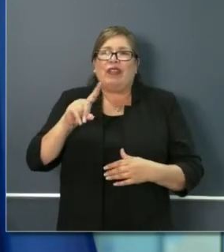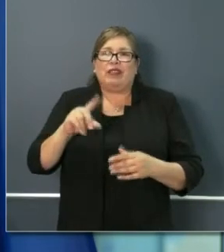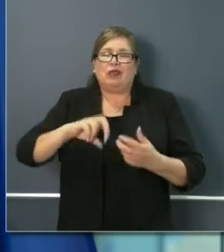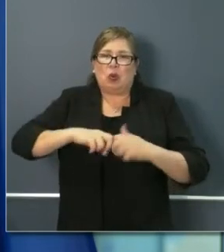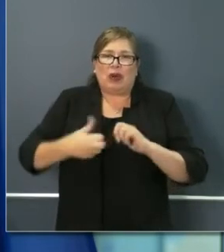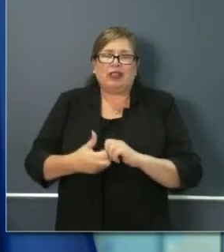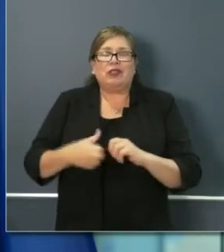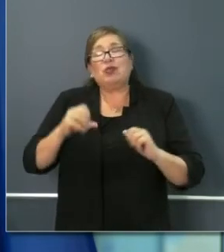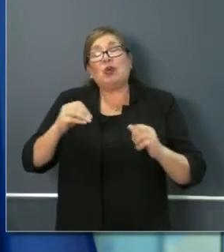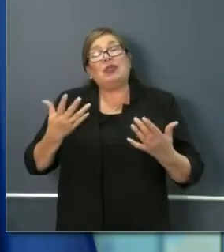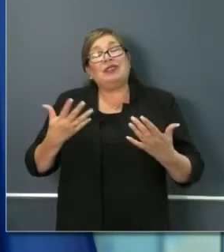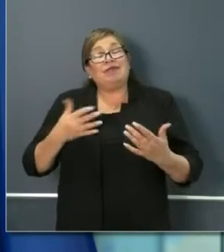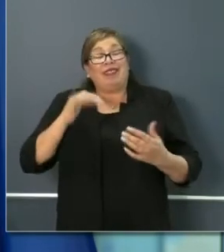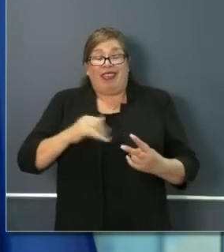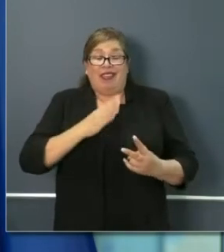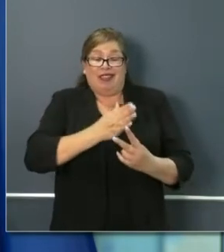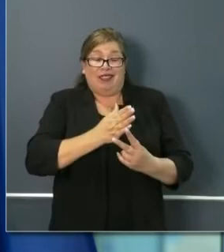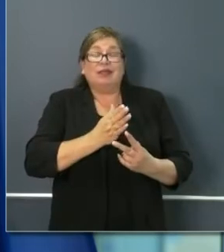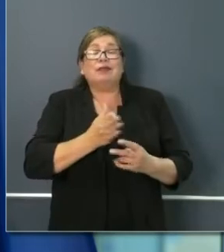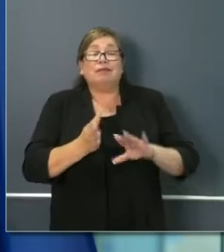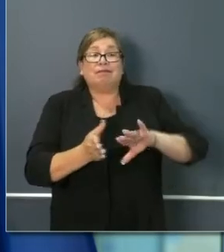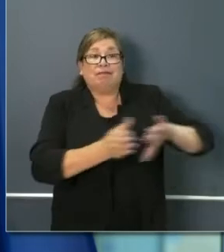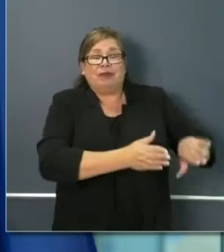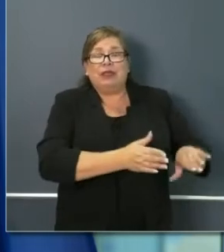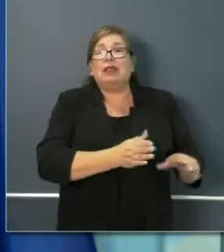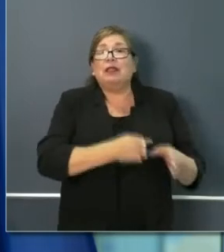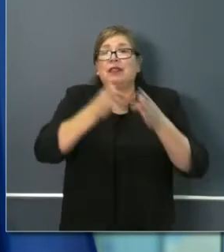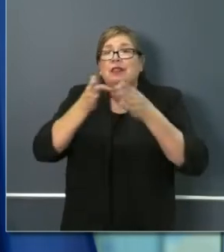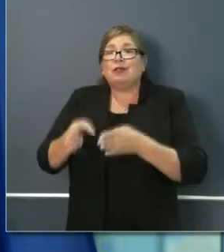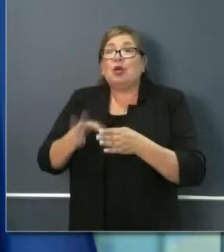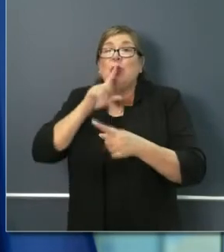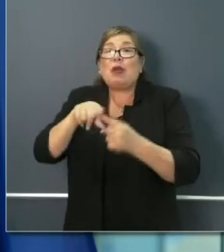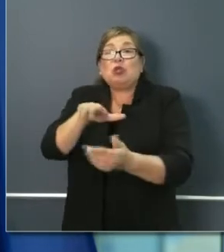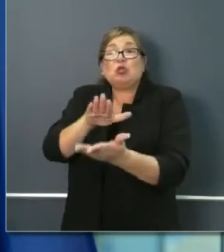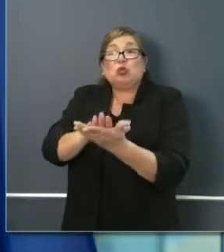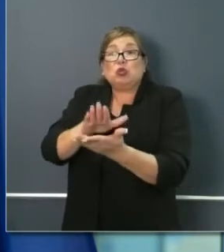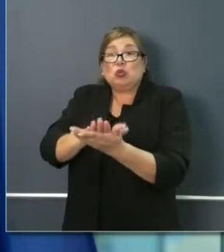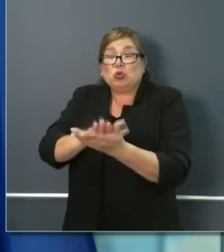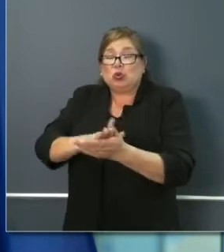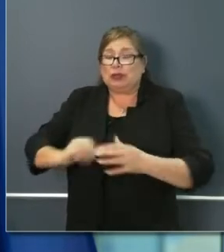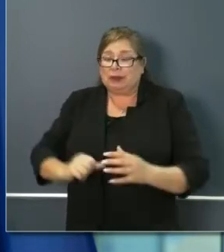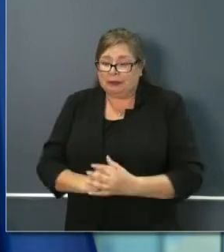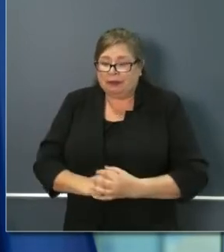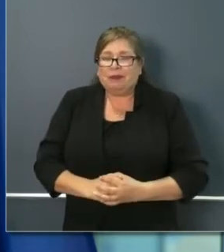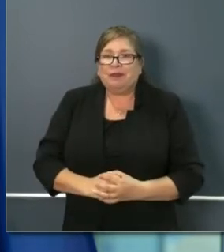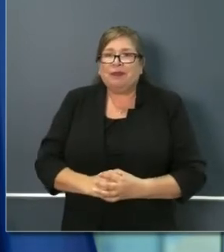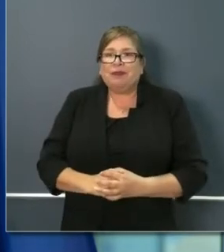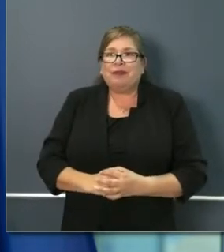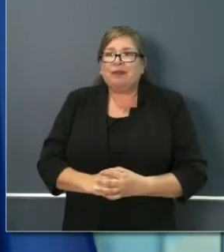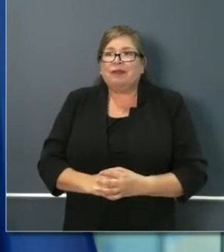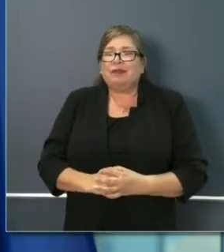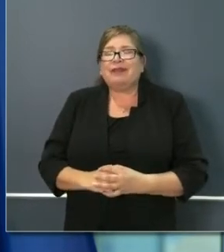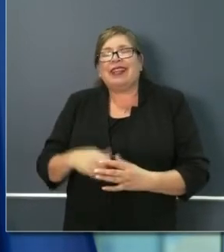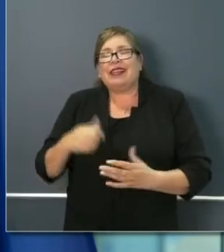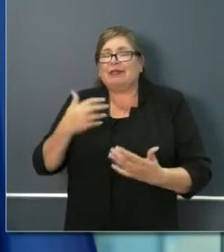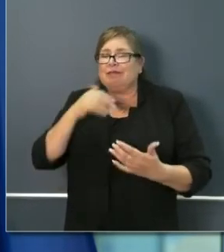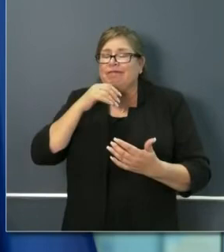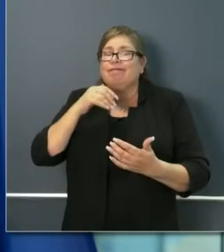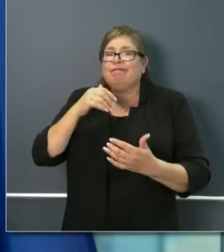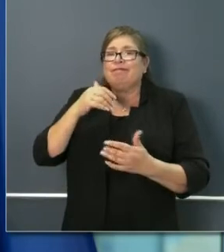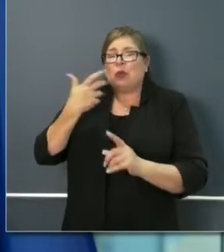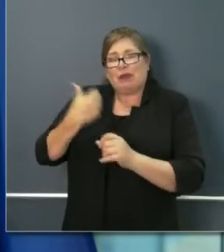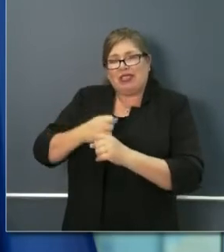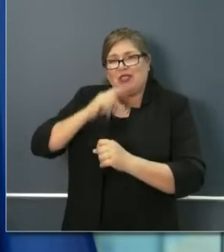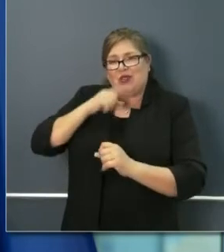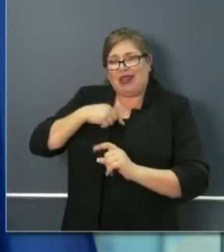crisis. So it relates to the schools. Let me just say this, and I don't mean, particularly it's the last question, to leave you wanting, but